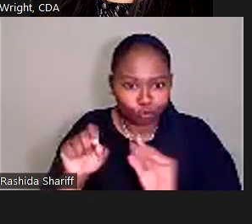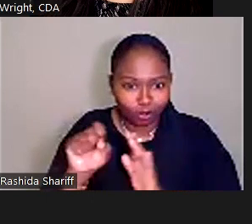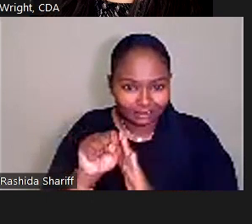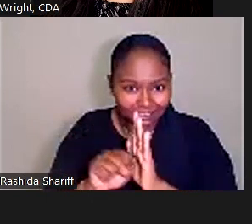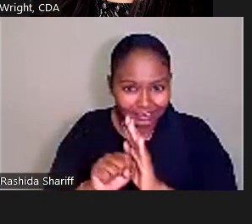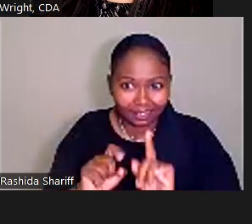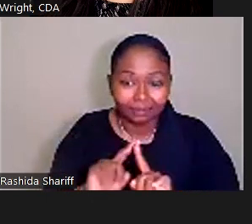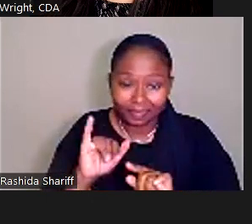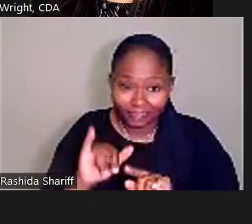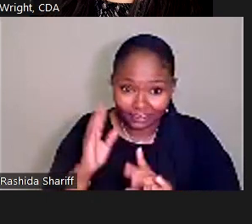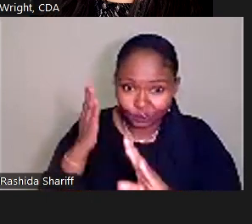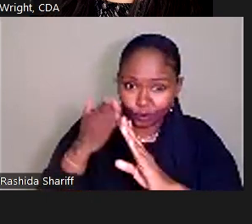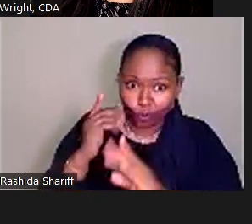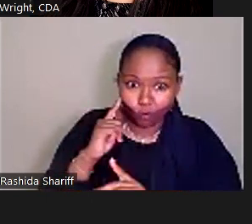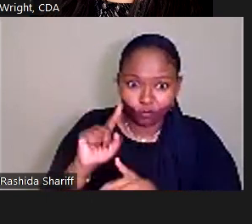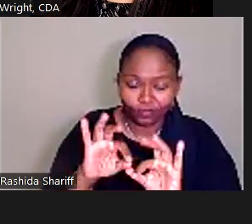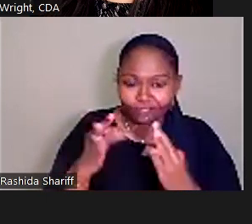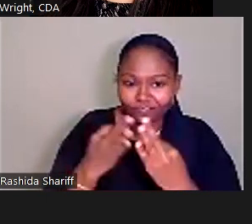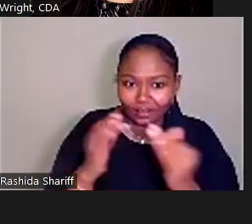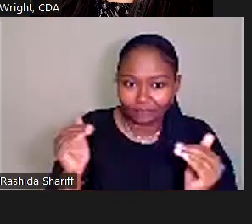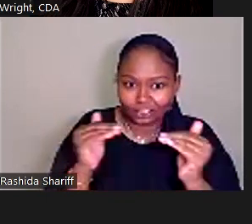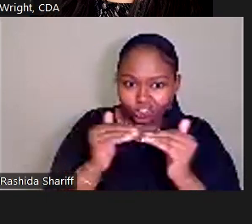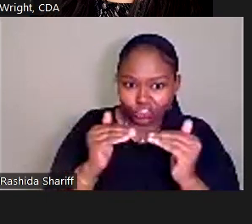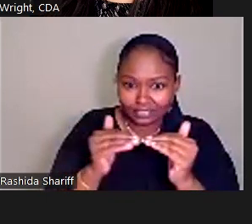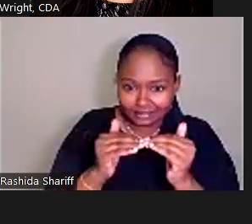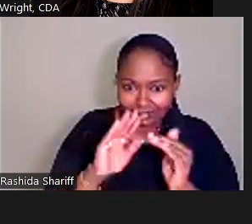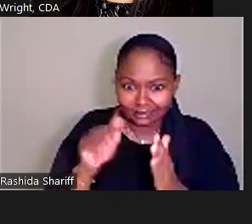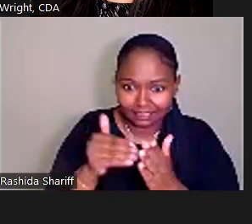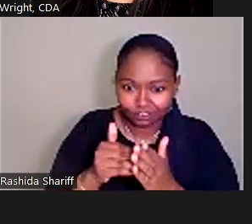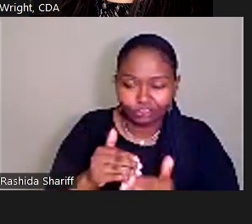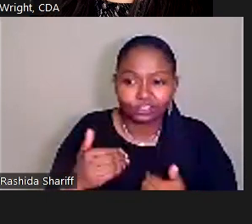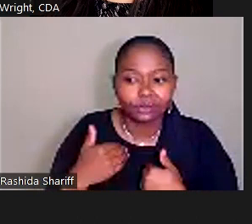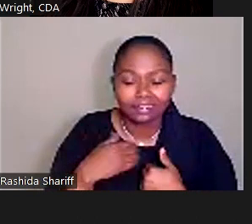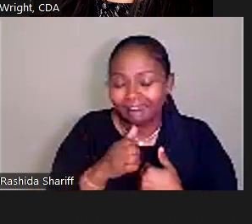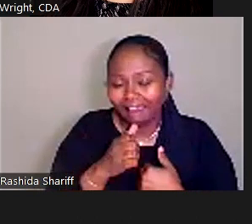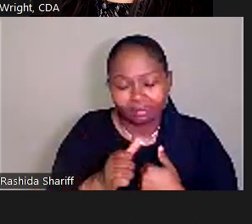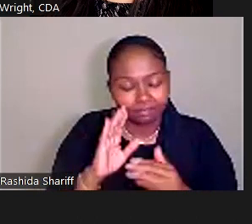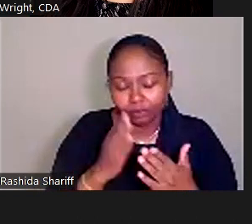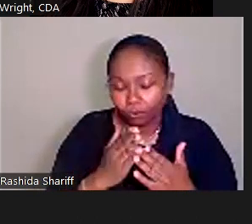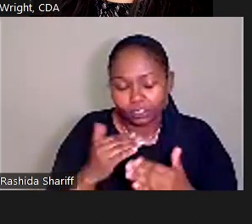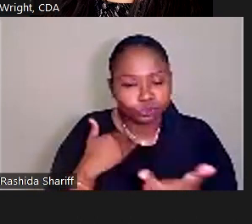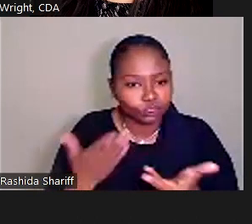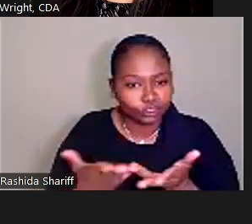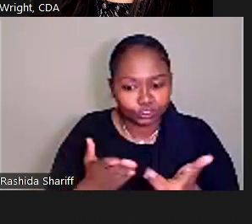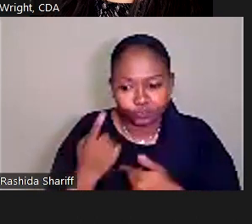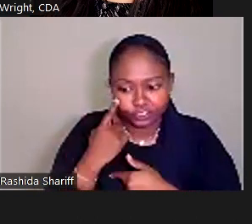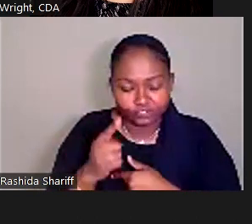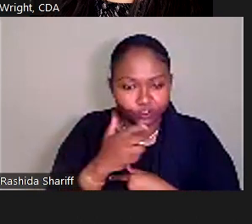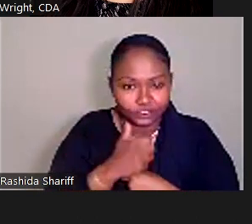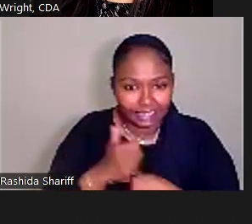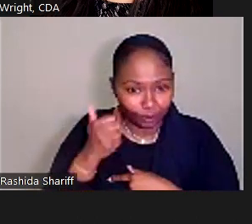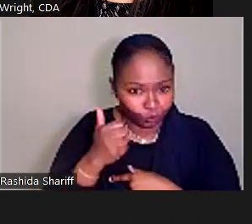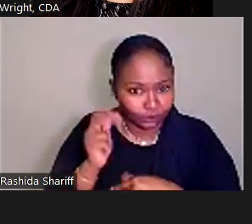goal of the Family Justice Center, to have a one-stop shop. Of course, it's not focused on services for just elders